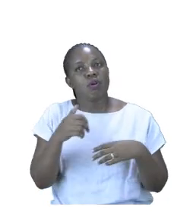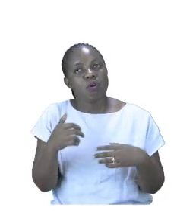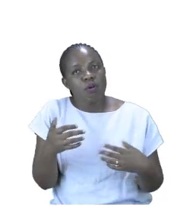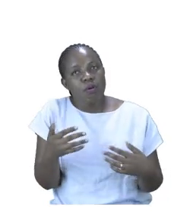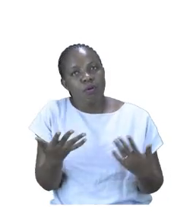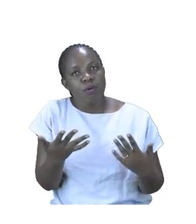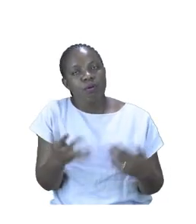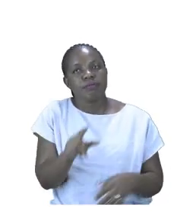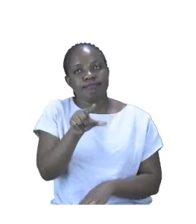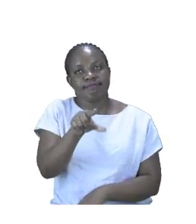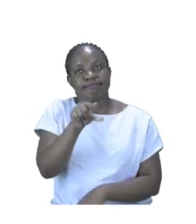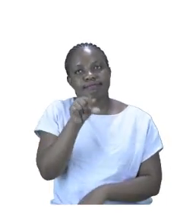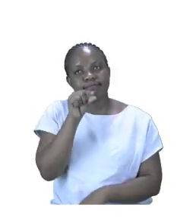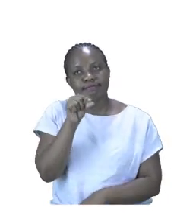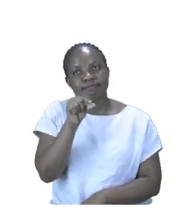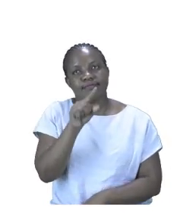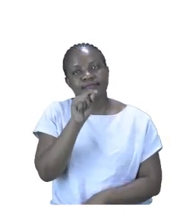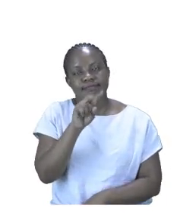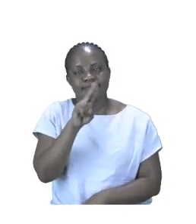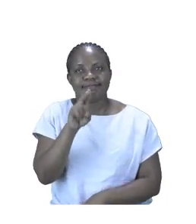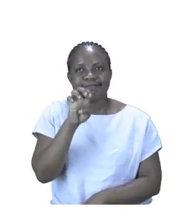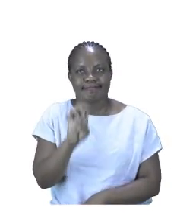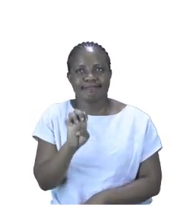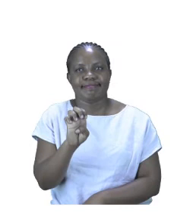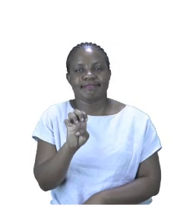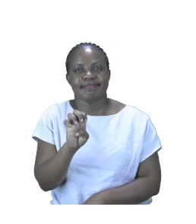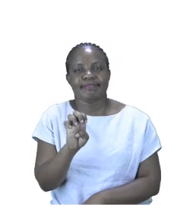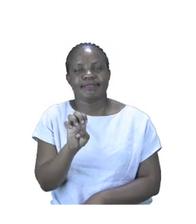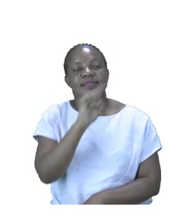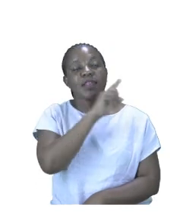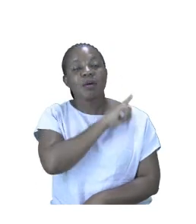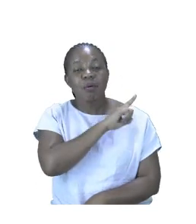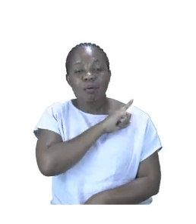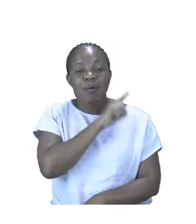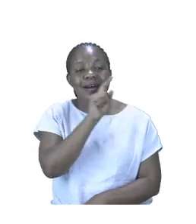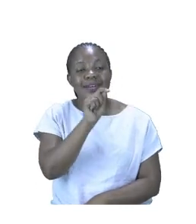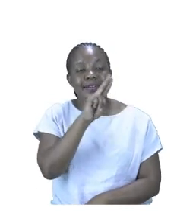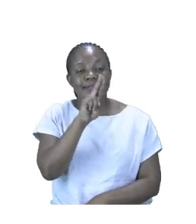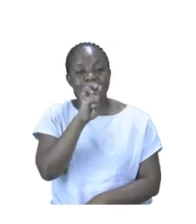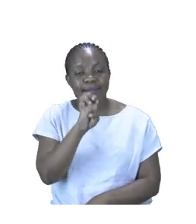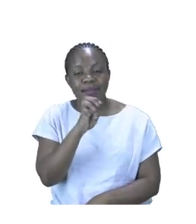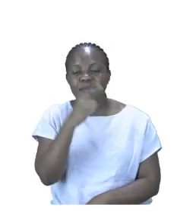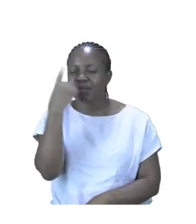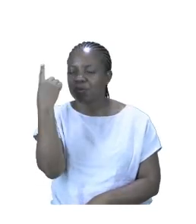burger as well, because remember, it is one and